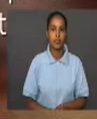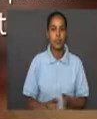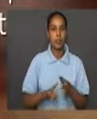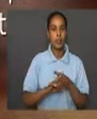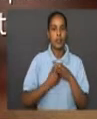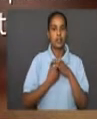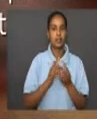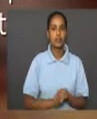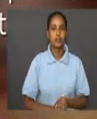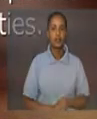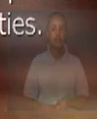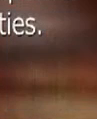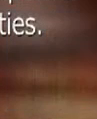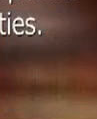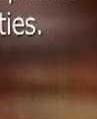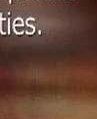Begin.